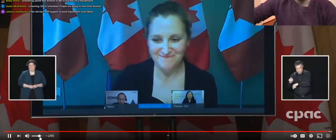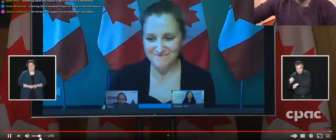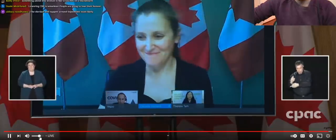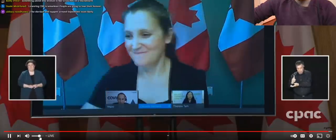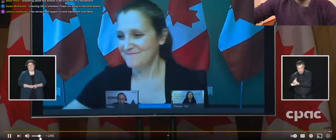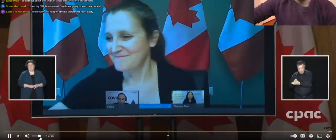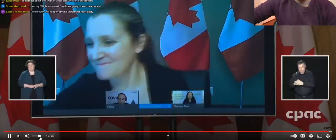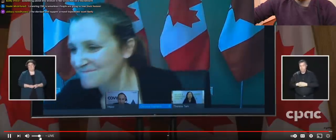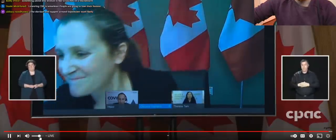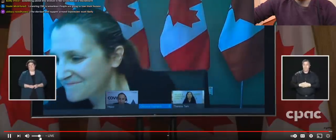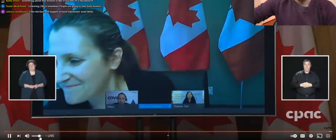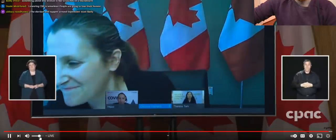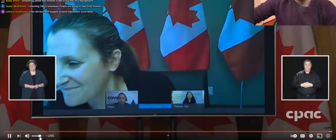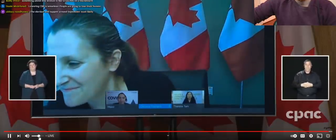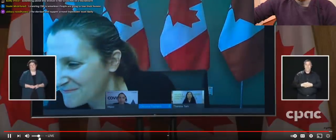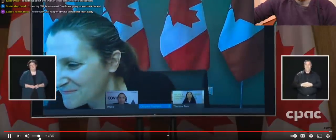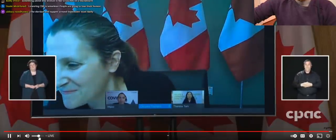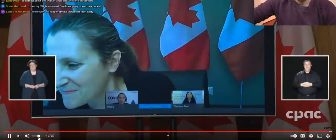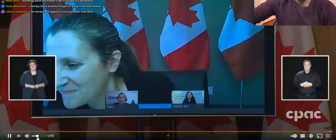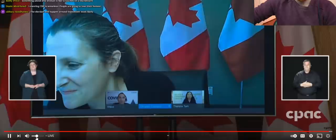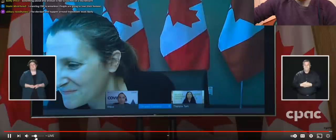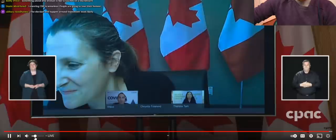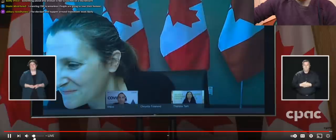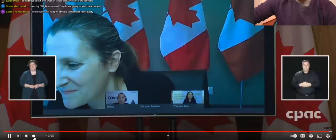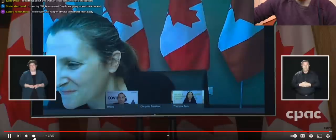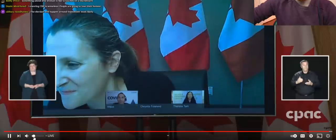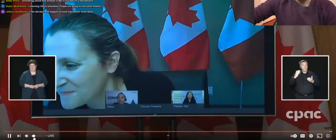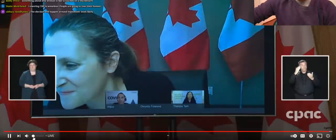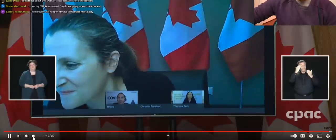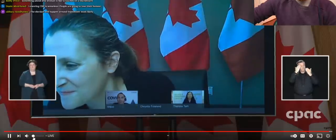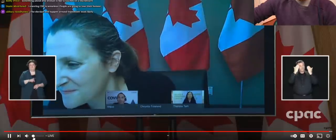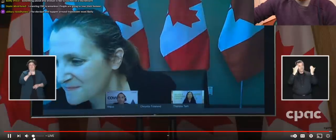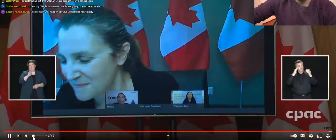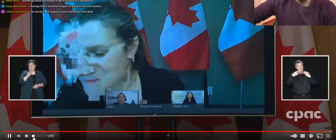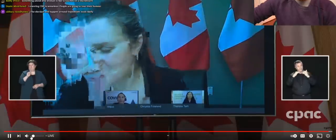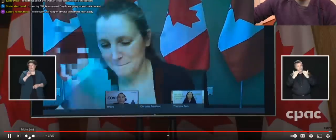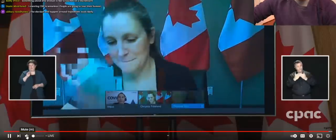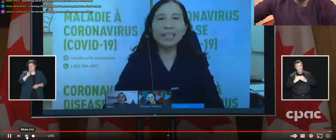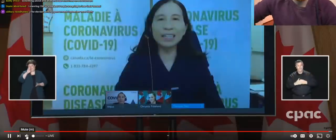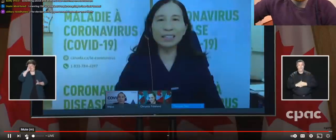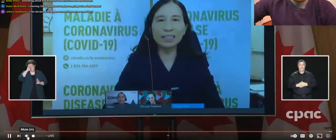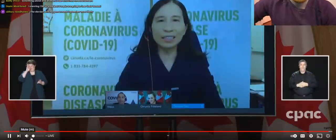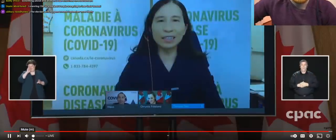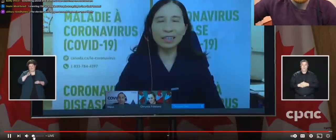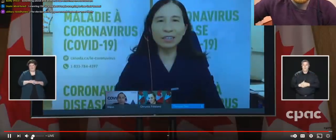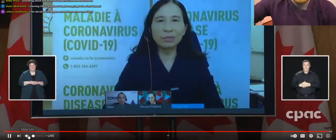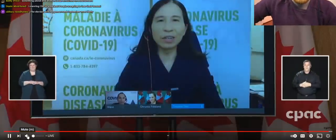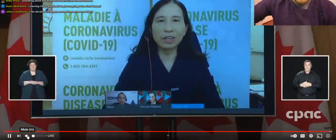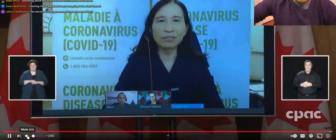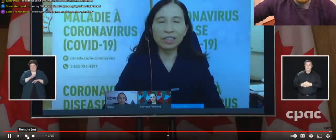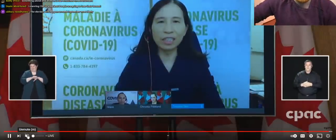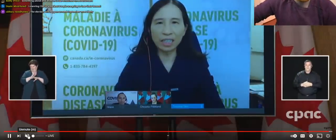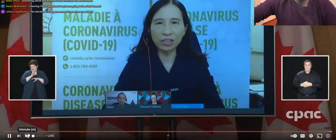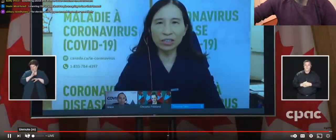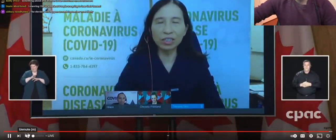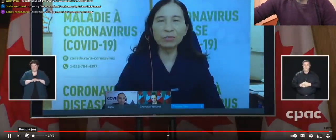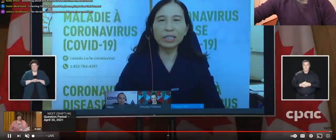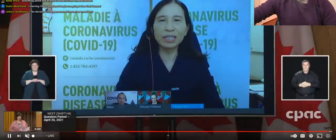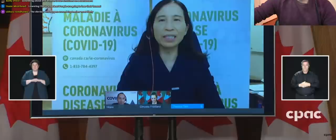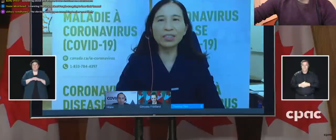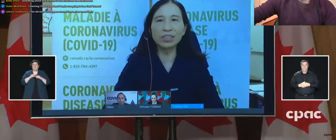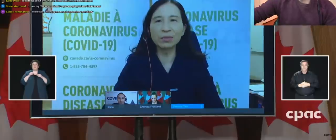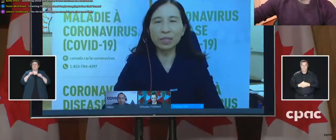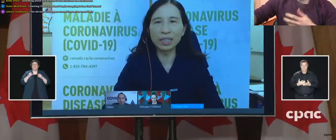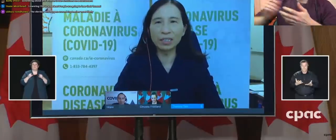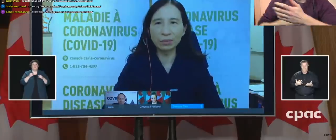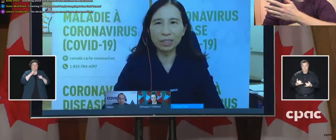I think he has his mic off. Okay, so likely they're going to go, and now usually in these press conferences, I'm going to mute it here for a second. Usually